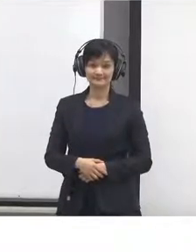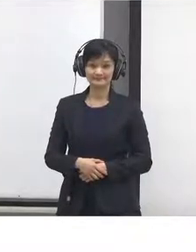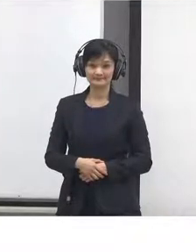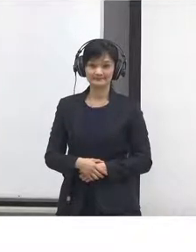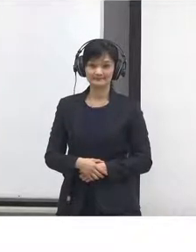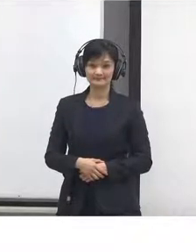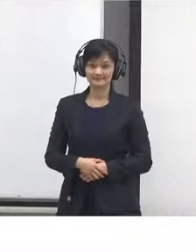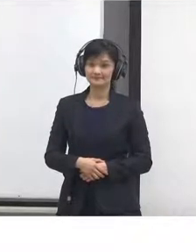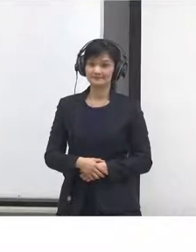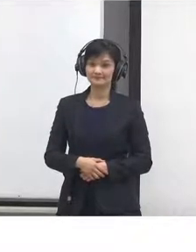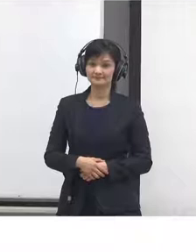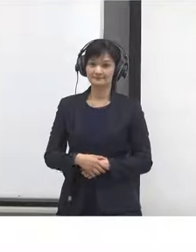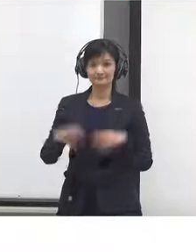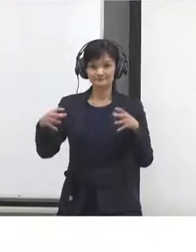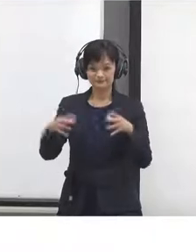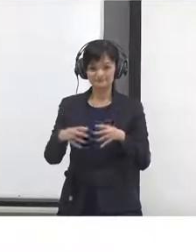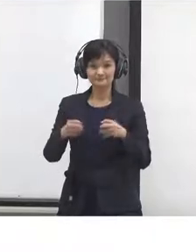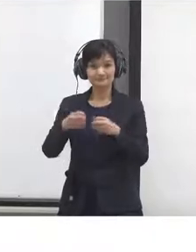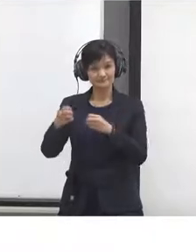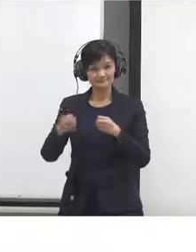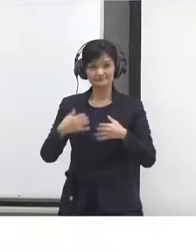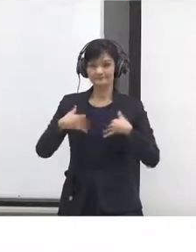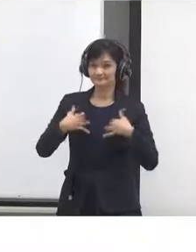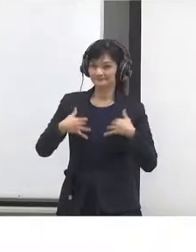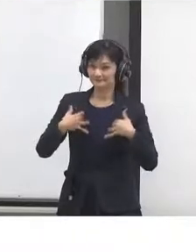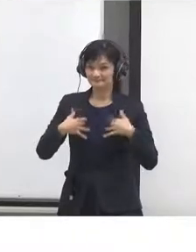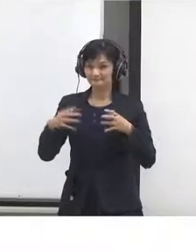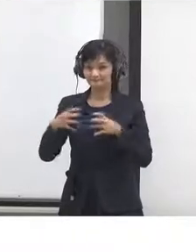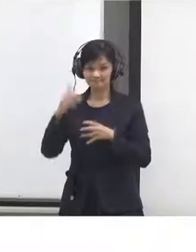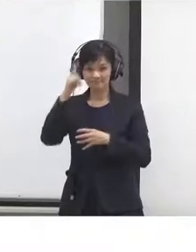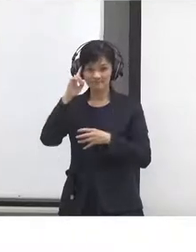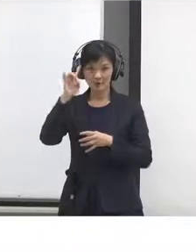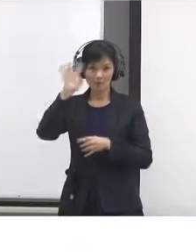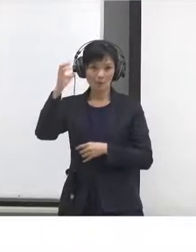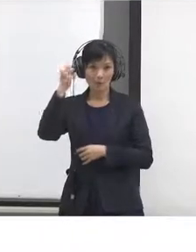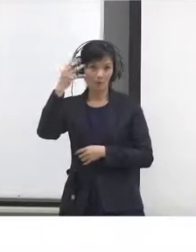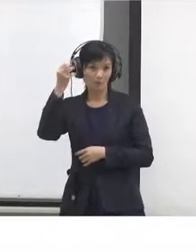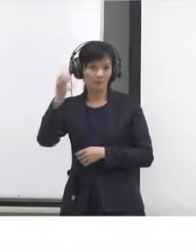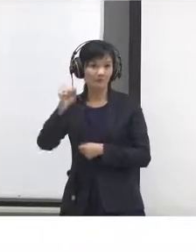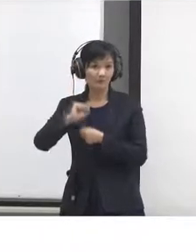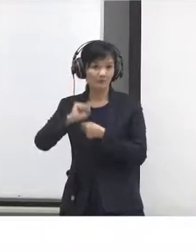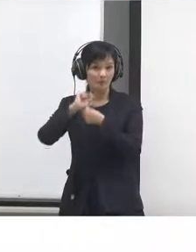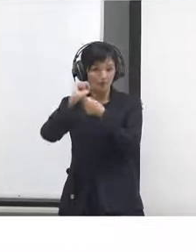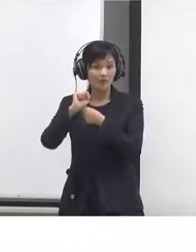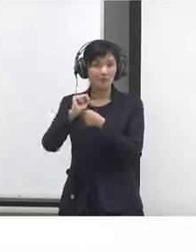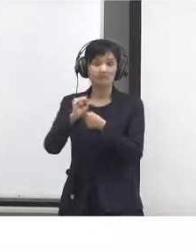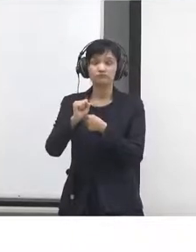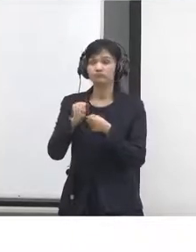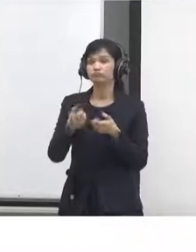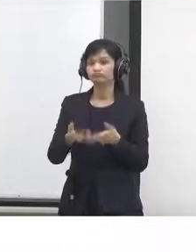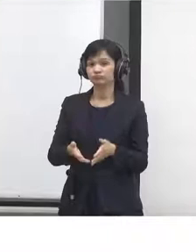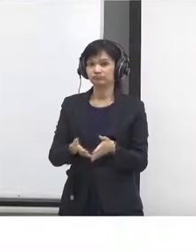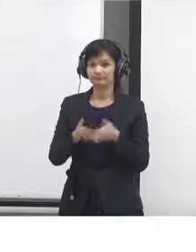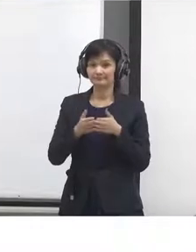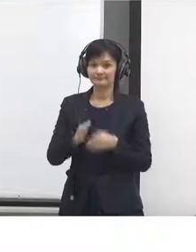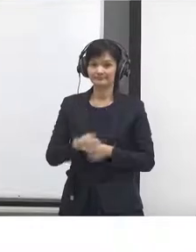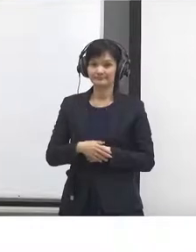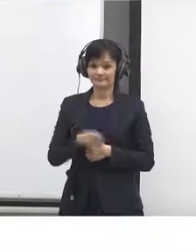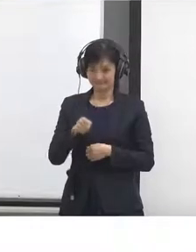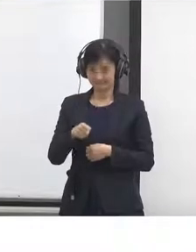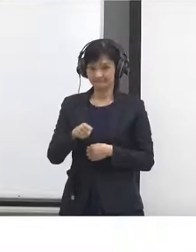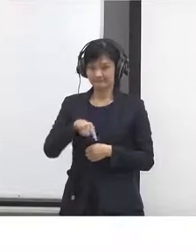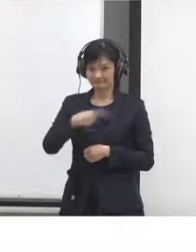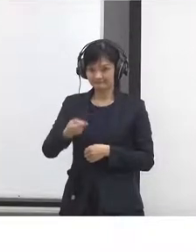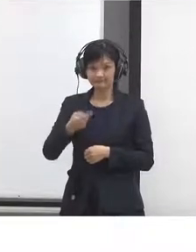make more innovations. Yeah. So our next question is also for, I think